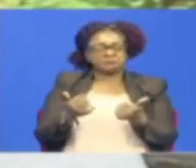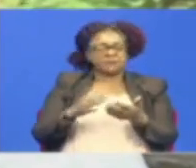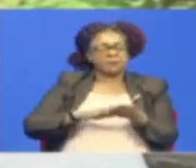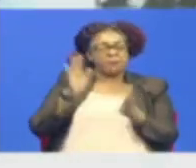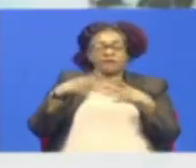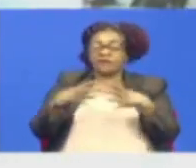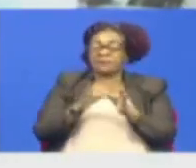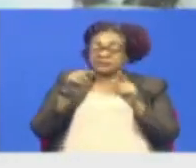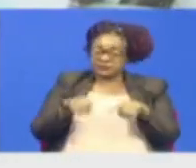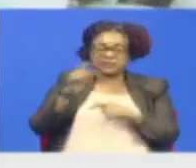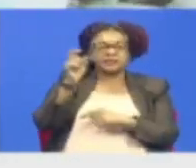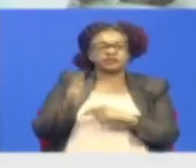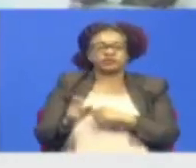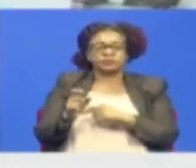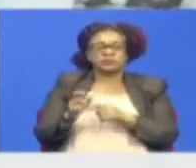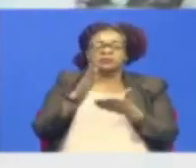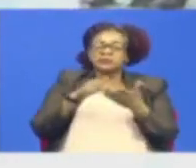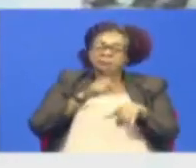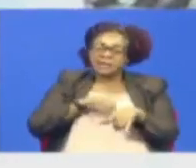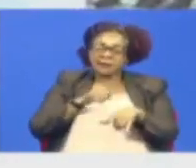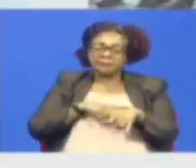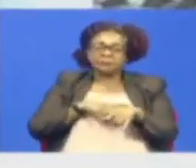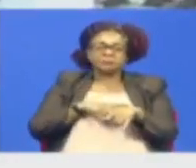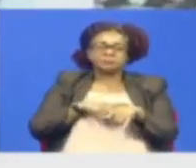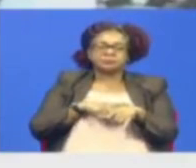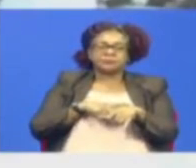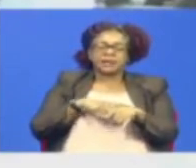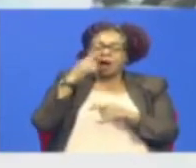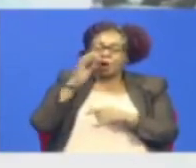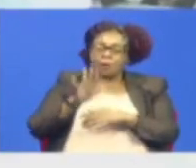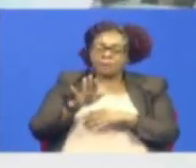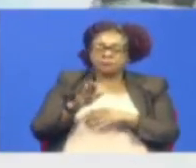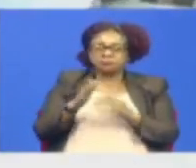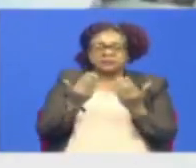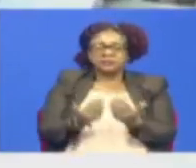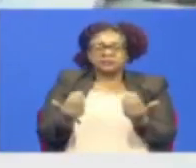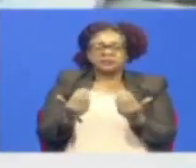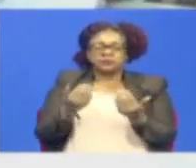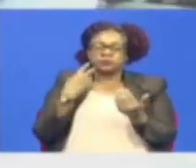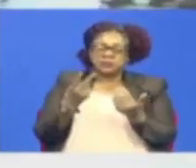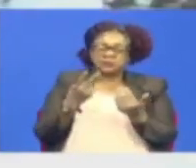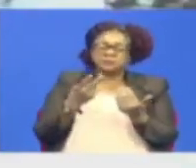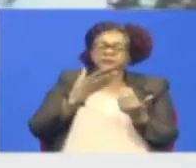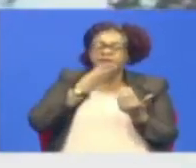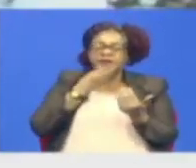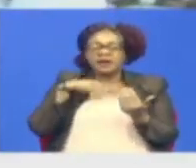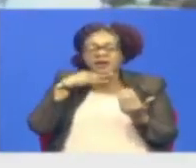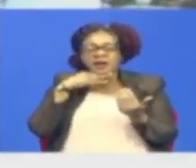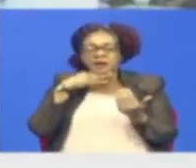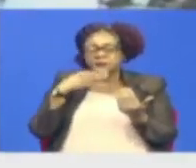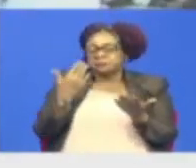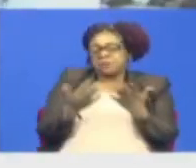region. Wengine unaweza kupata kwa boma, watoto wameachiliwa, bwana baba ameaga na iko hata ng'ombe